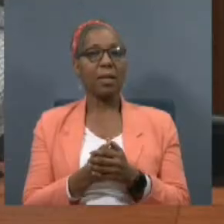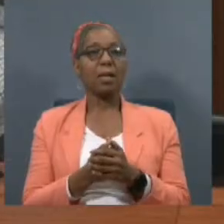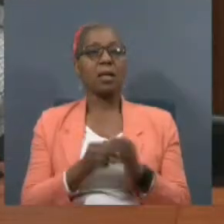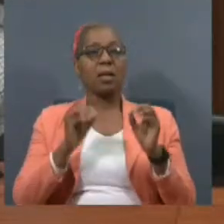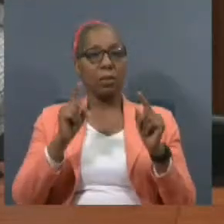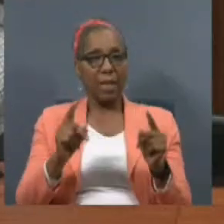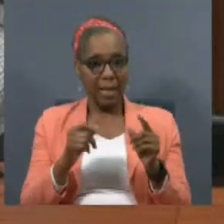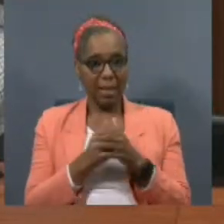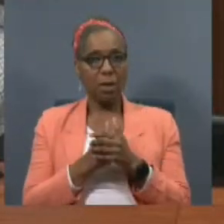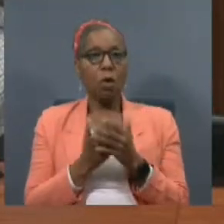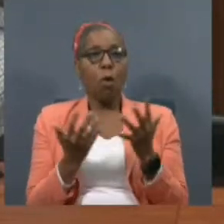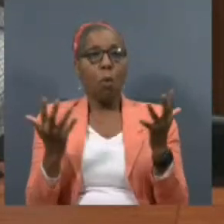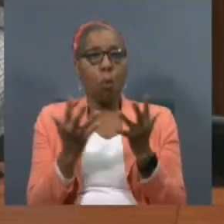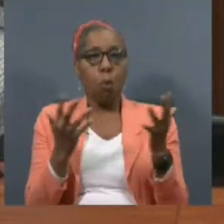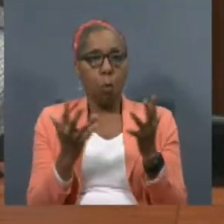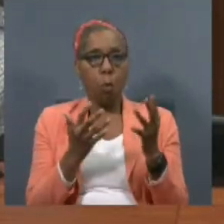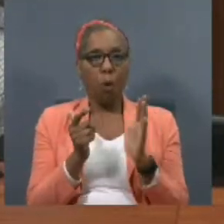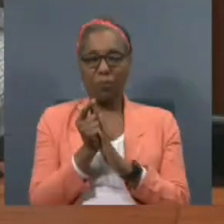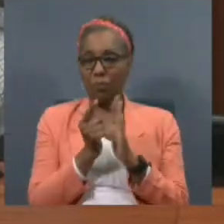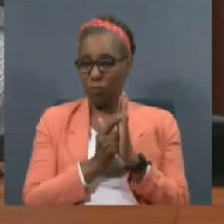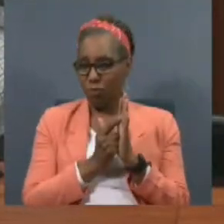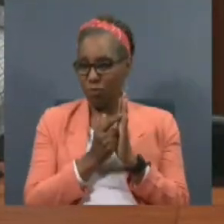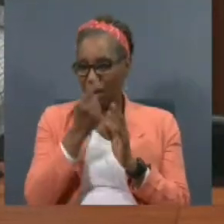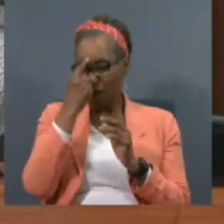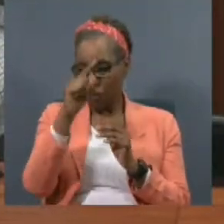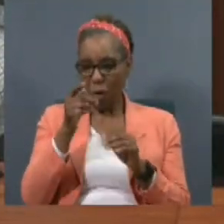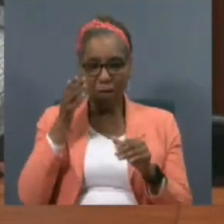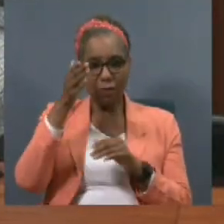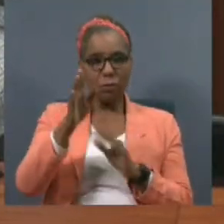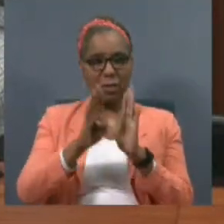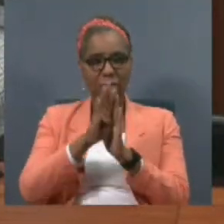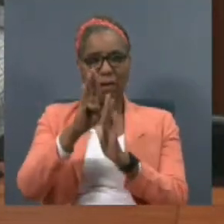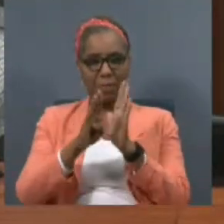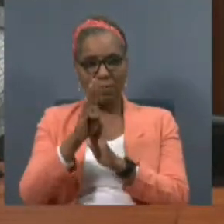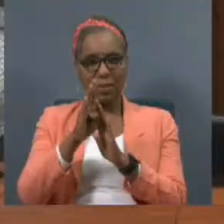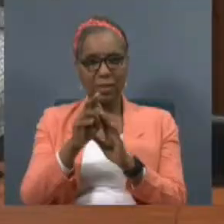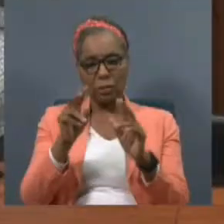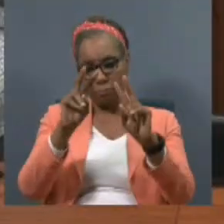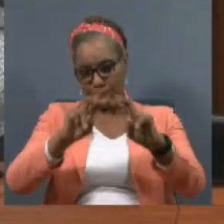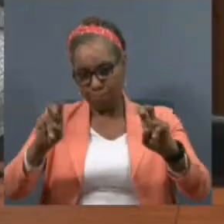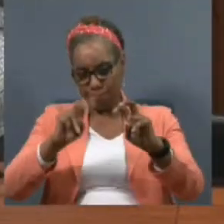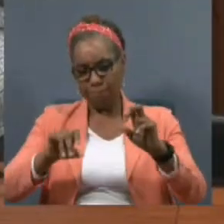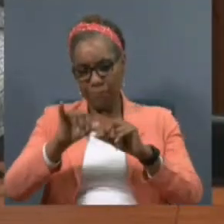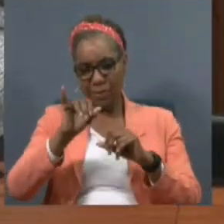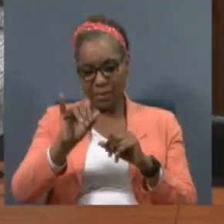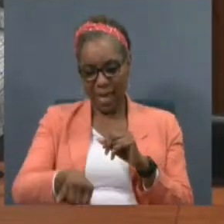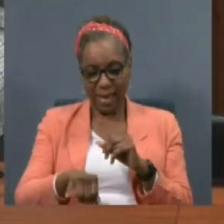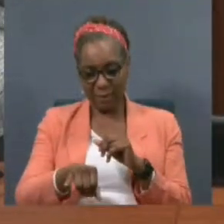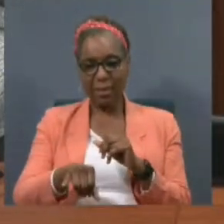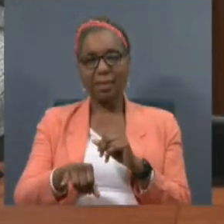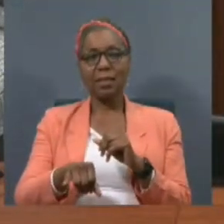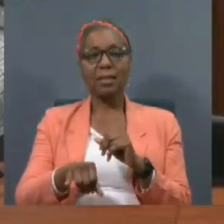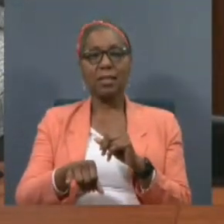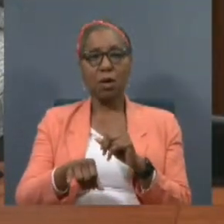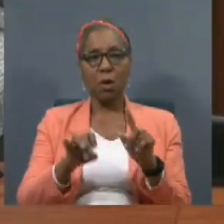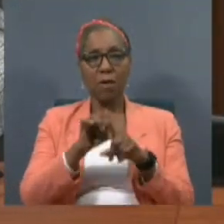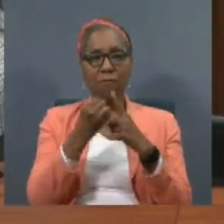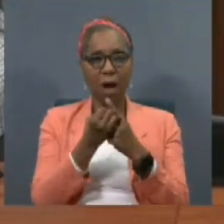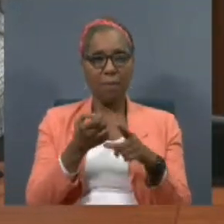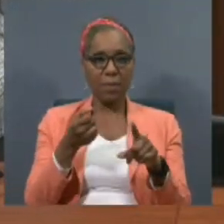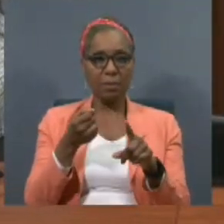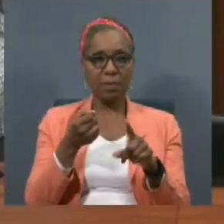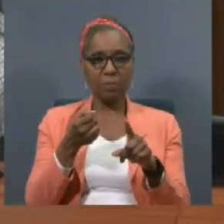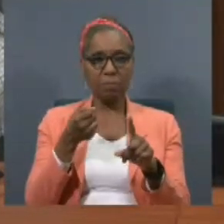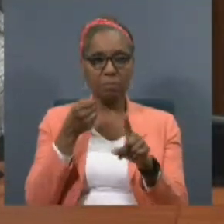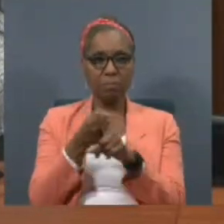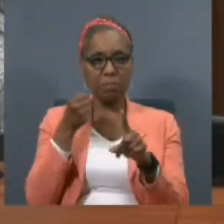What are the gates for future development to look at that environmental impact? I guess what I'm trying to understand, because what we don't want to do is say, okay, we'll